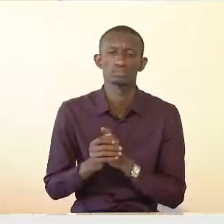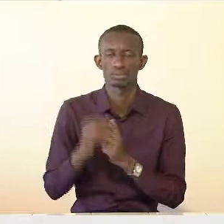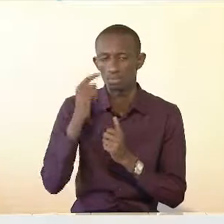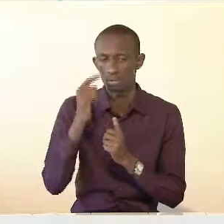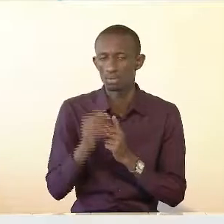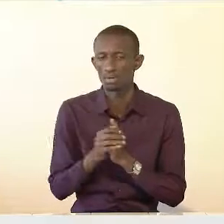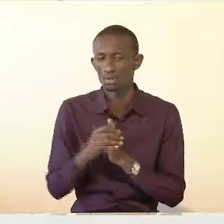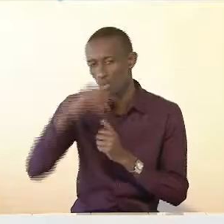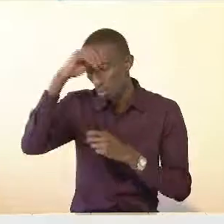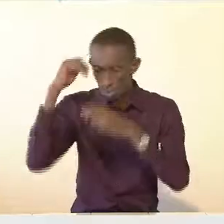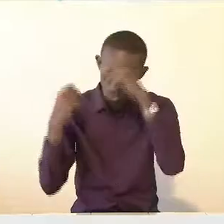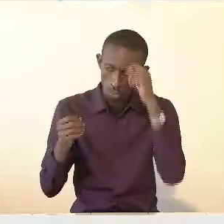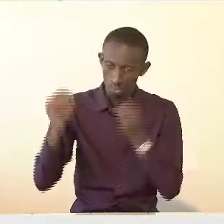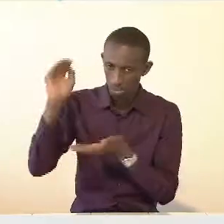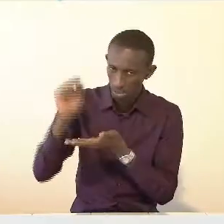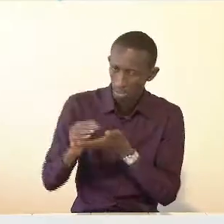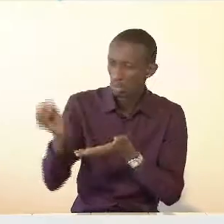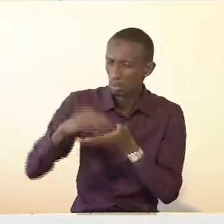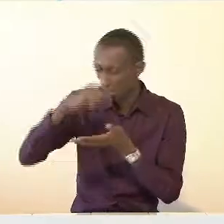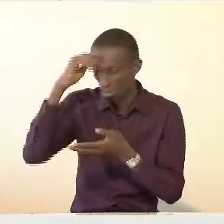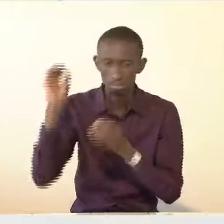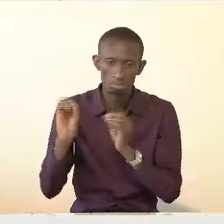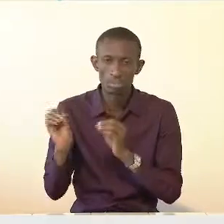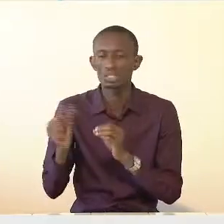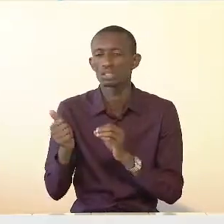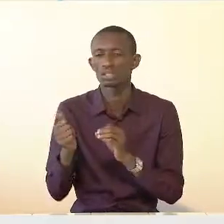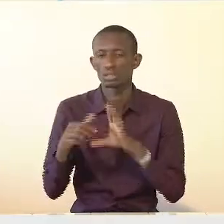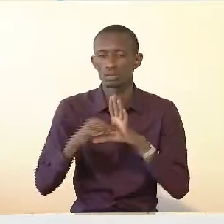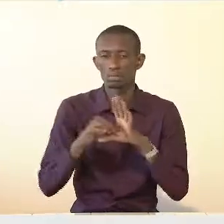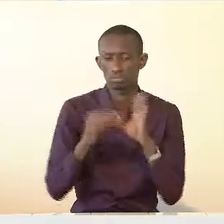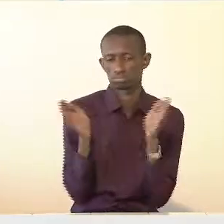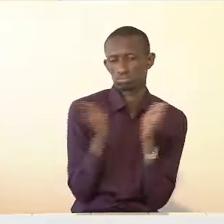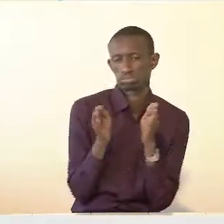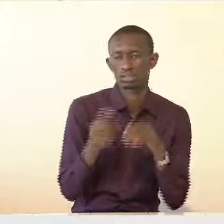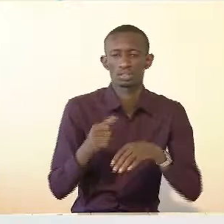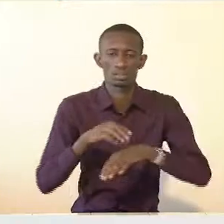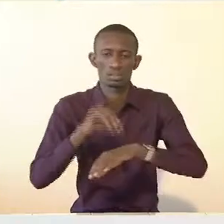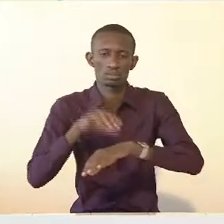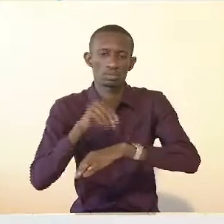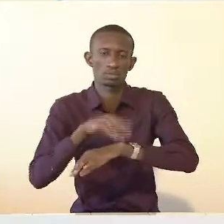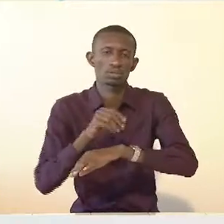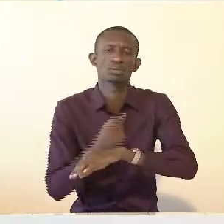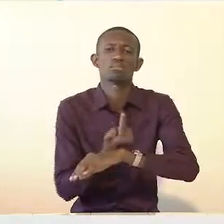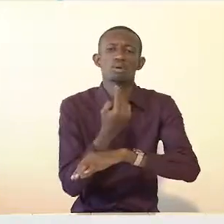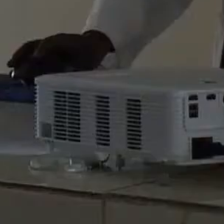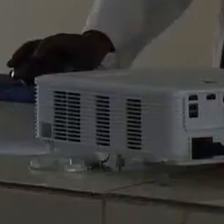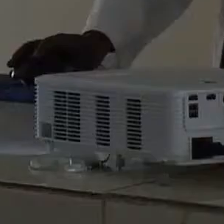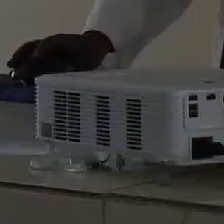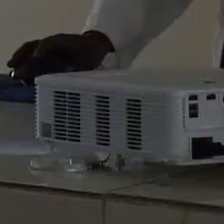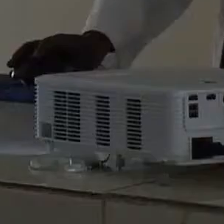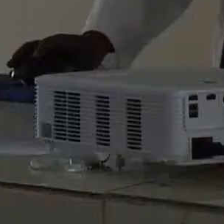sweating, vasoconstriction, erectile repeated muscles, they contract and stand, and hair stands. Then on that